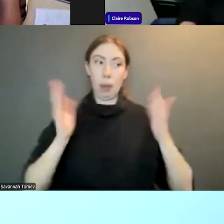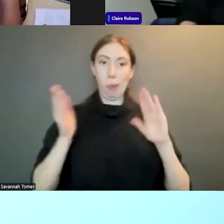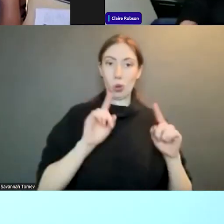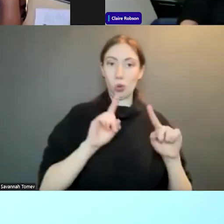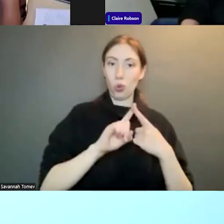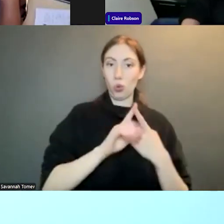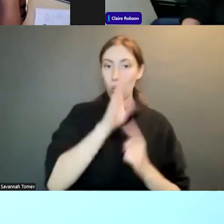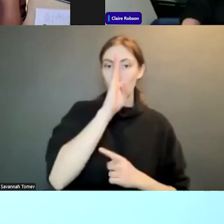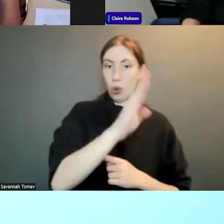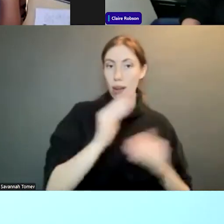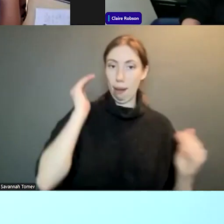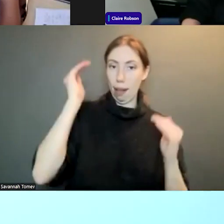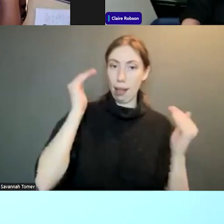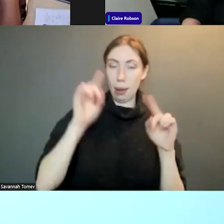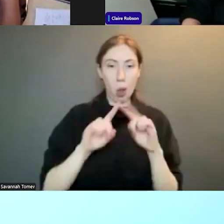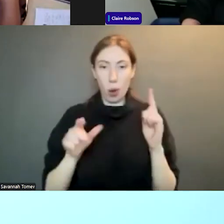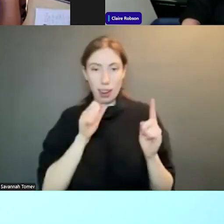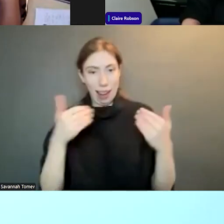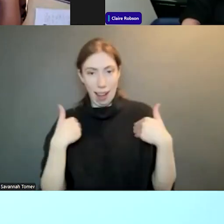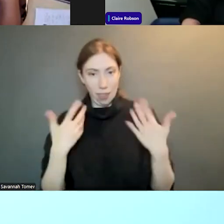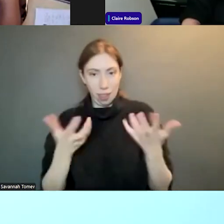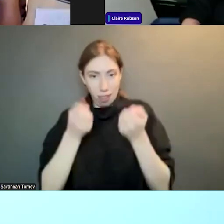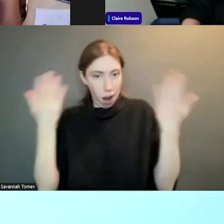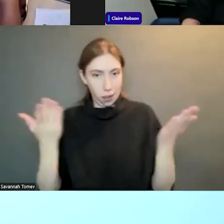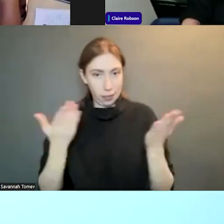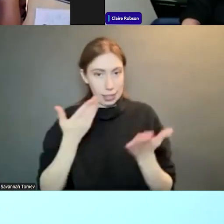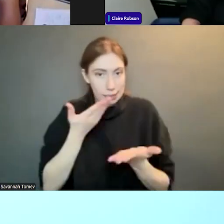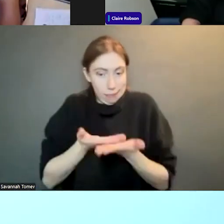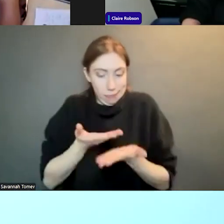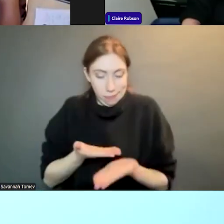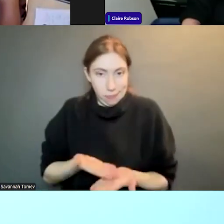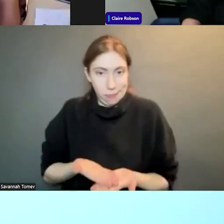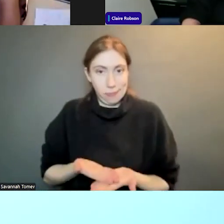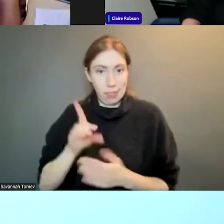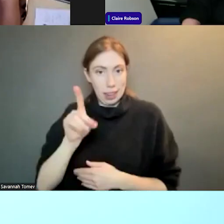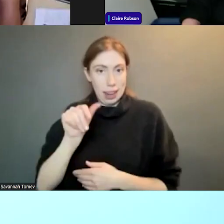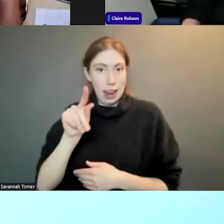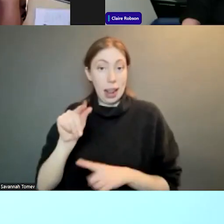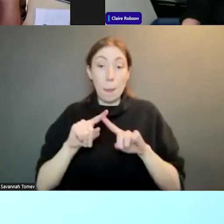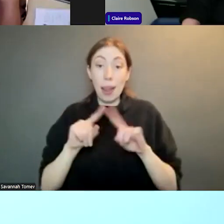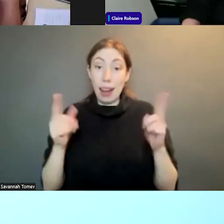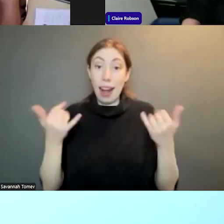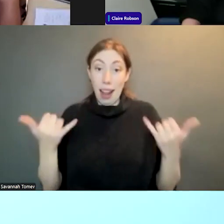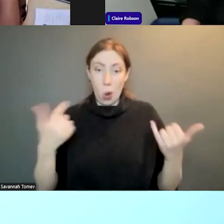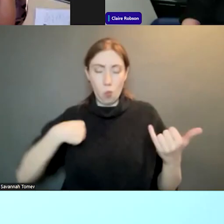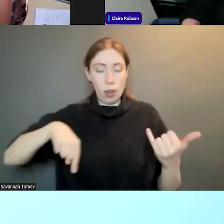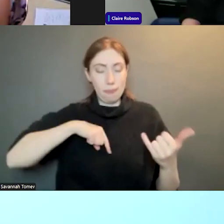of Canadian data to support that contention. So now we've got some numbers.